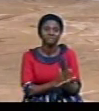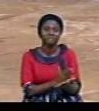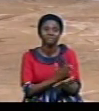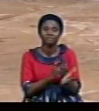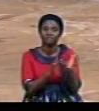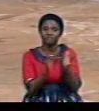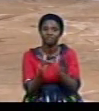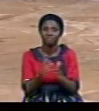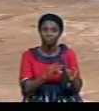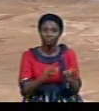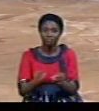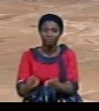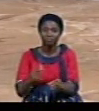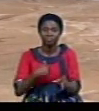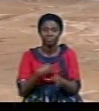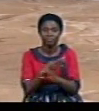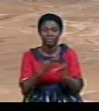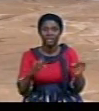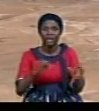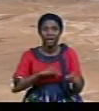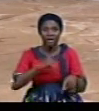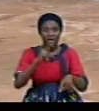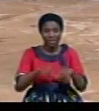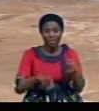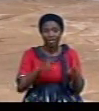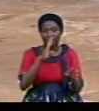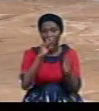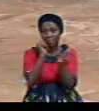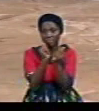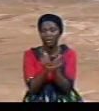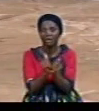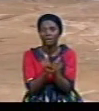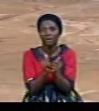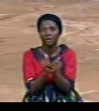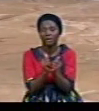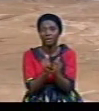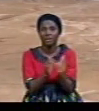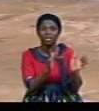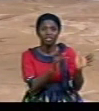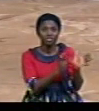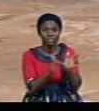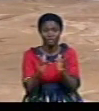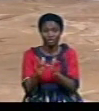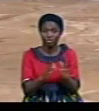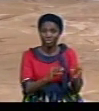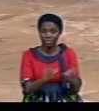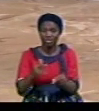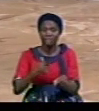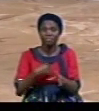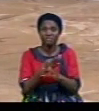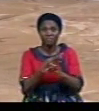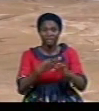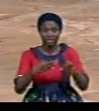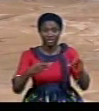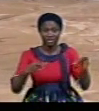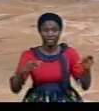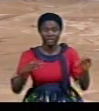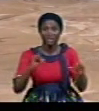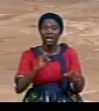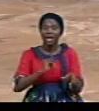Jesus sets me free I cannot be bound Jesus sets me